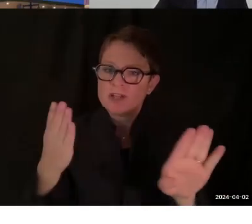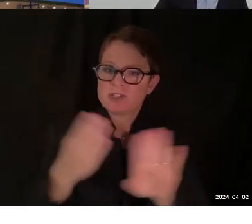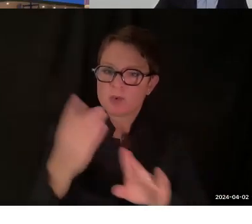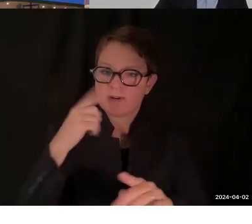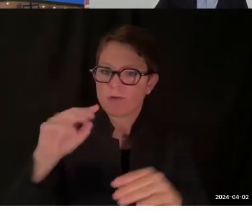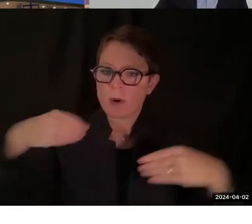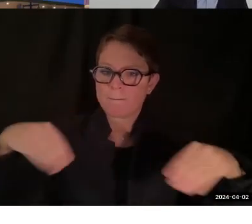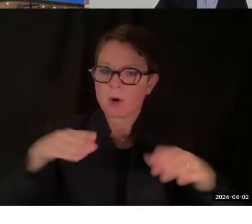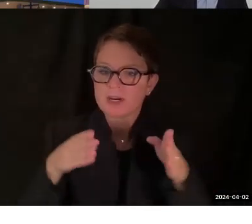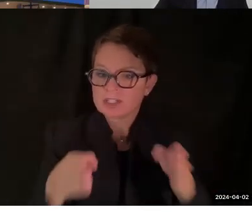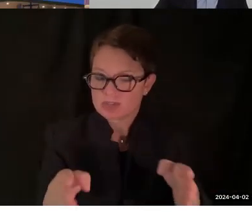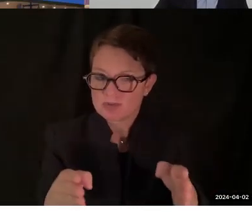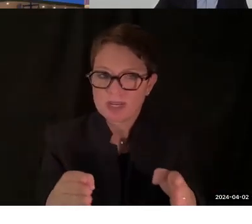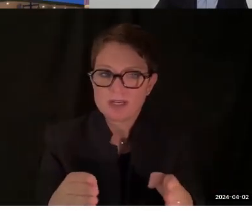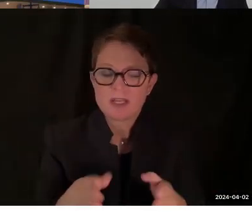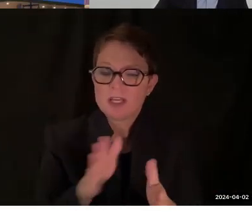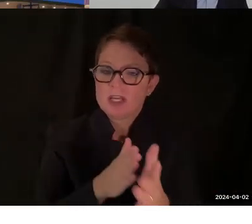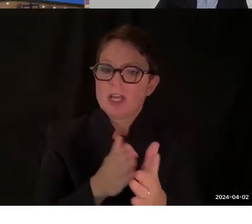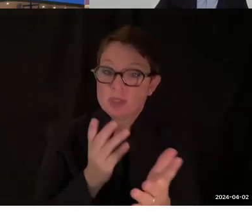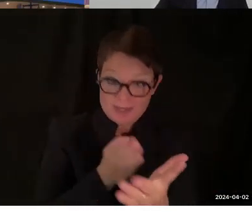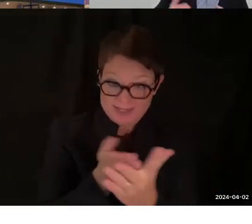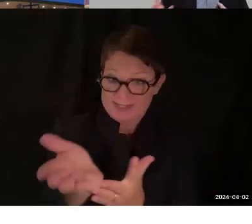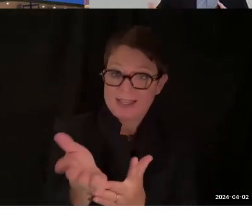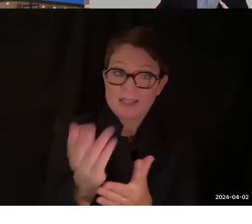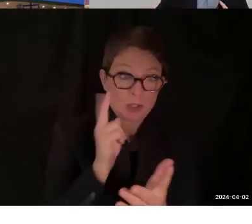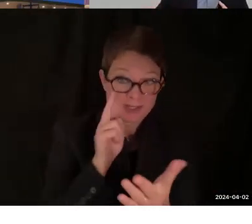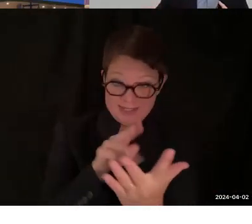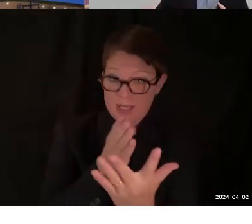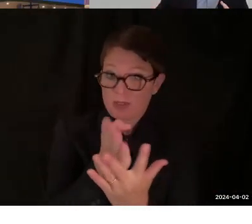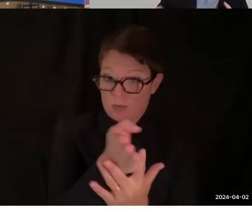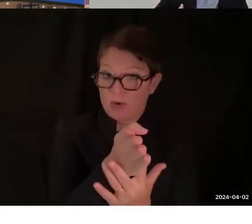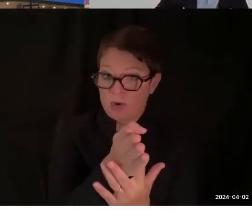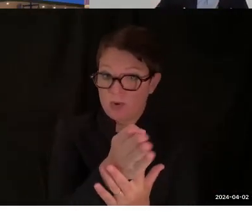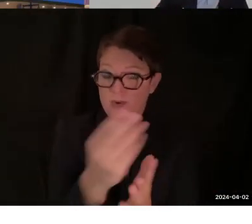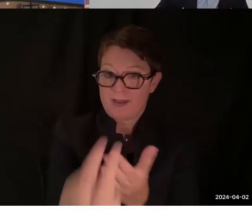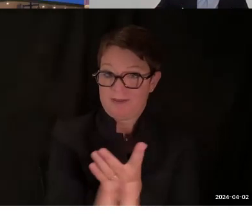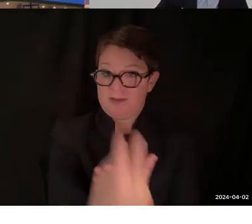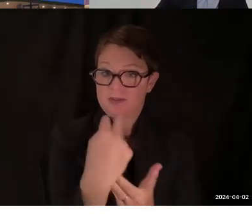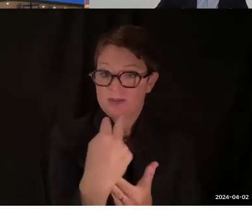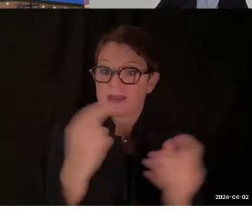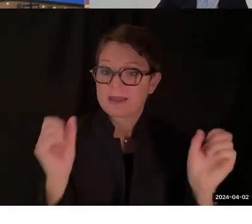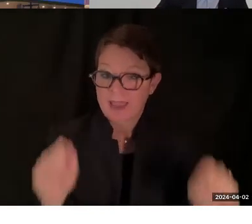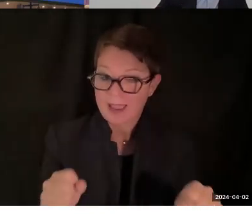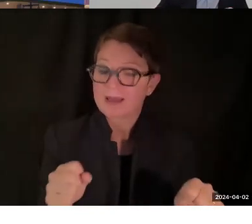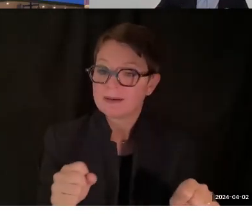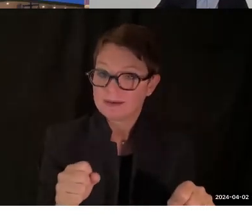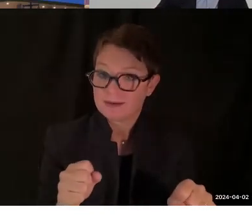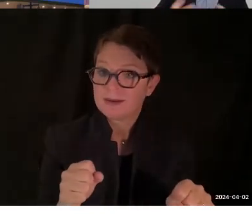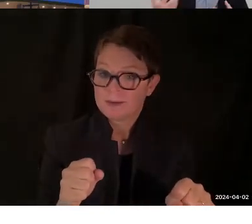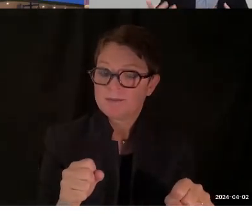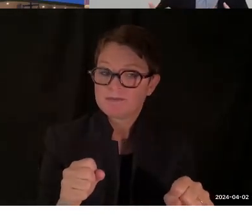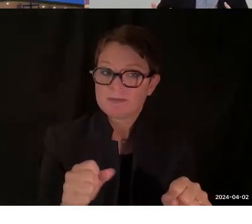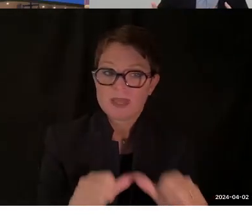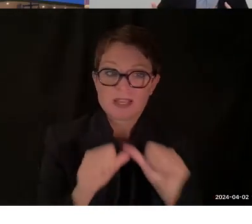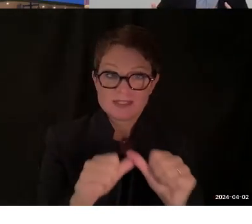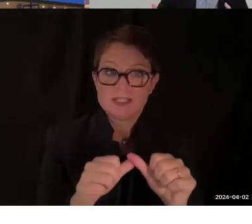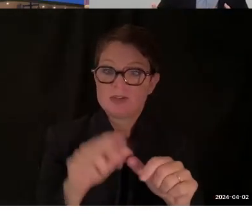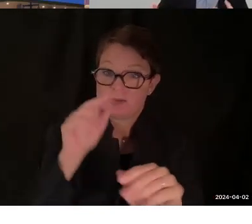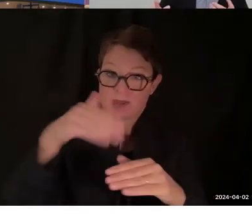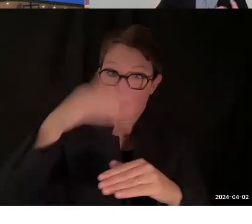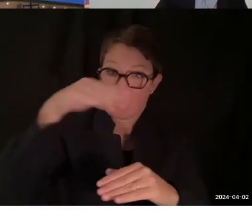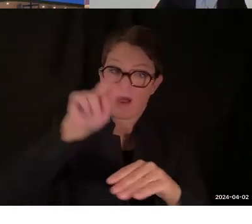Street, and that you have transparency in at the street level, and then also that transparency, continues